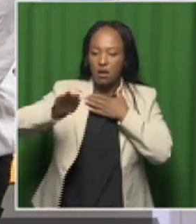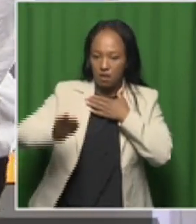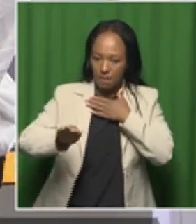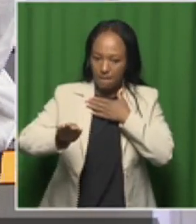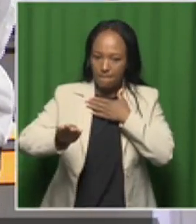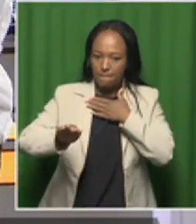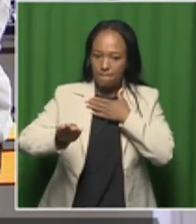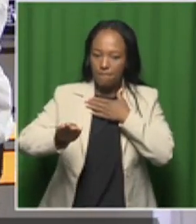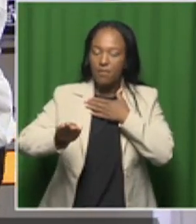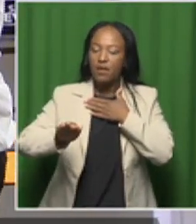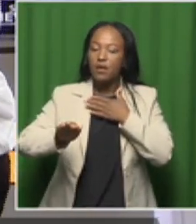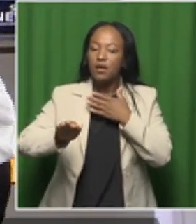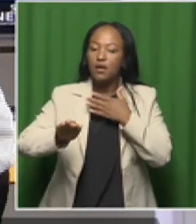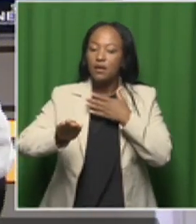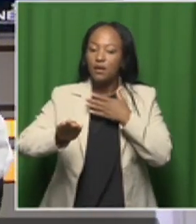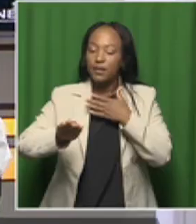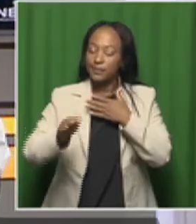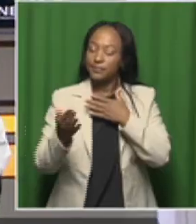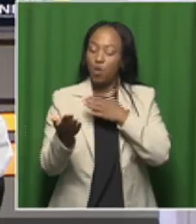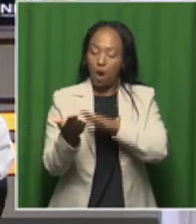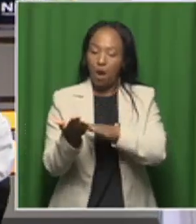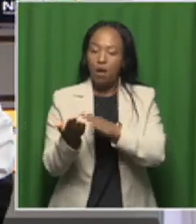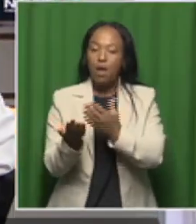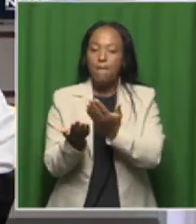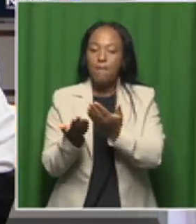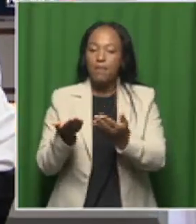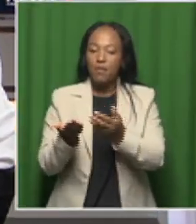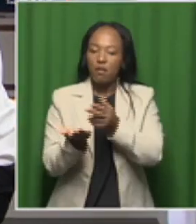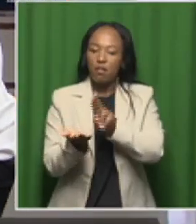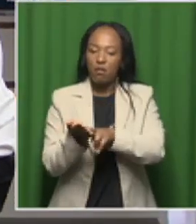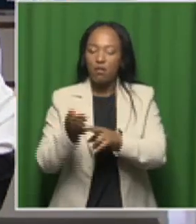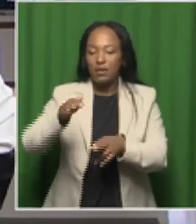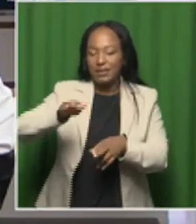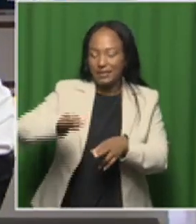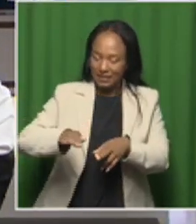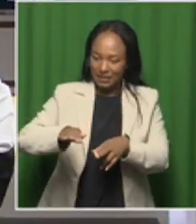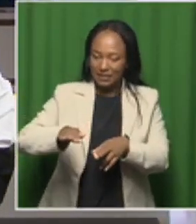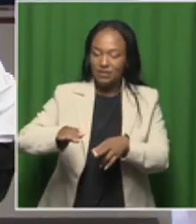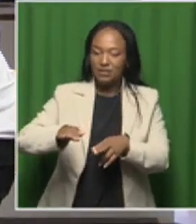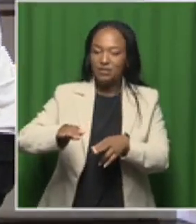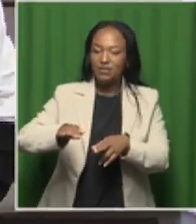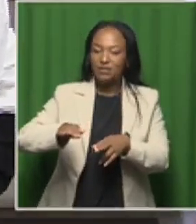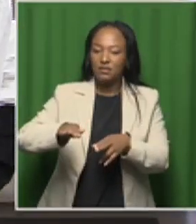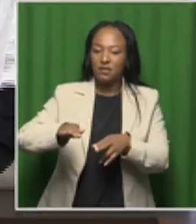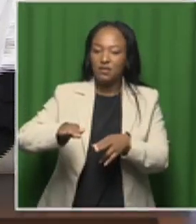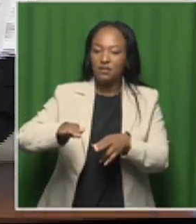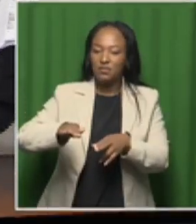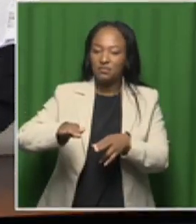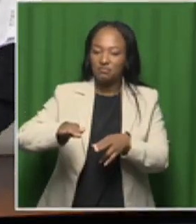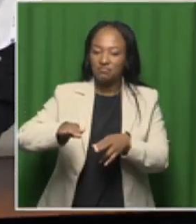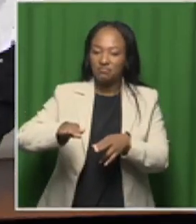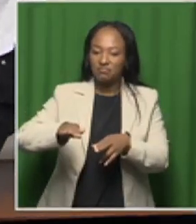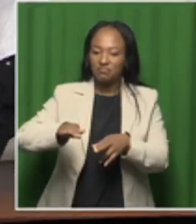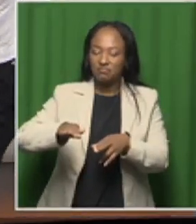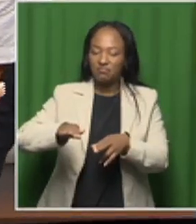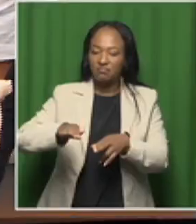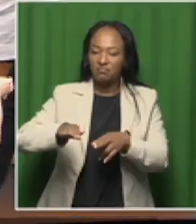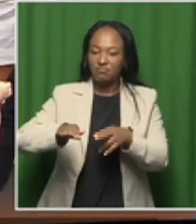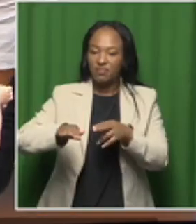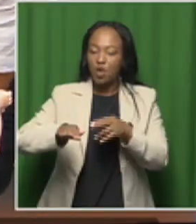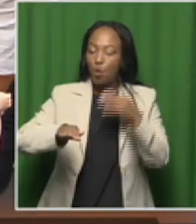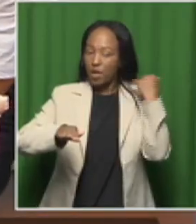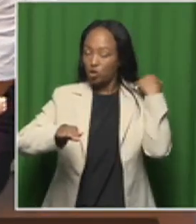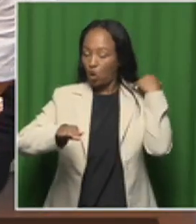on the palm of your hand. So you're going to be doing what we call the back slaps on the baby. Okay. In between the shoulder